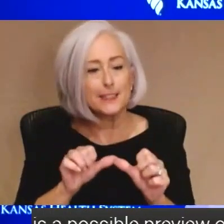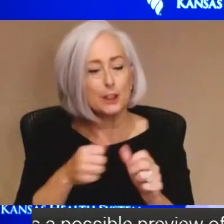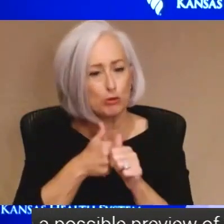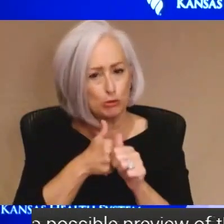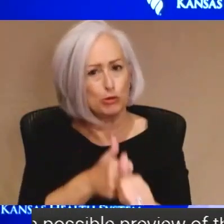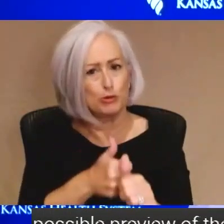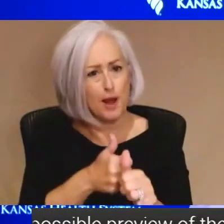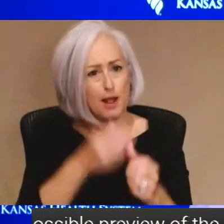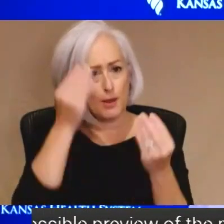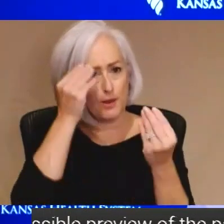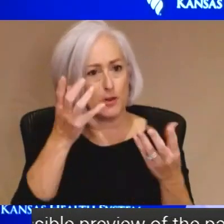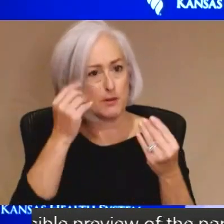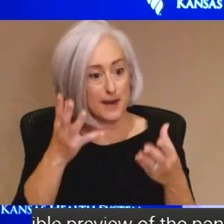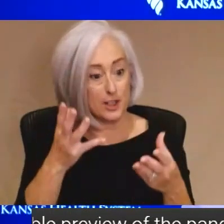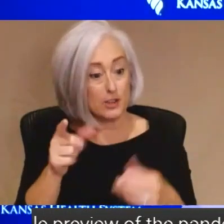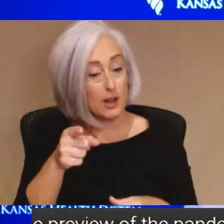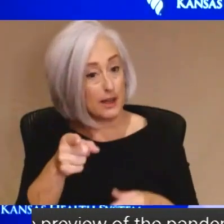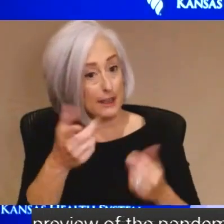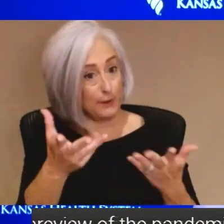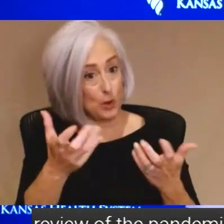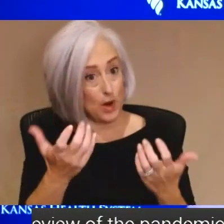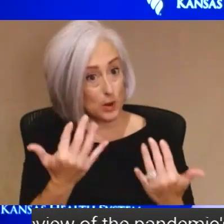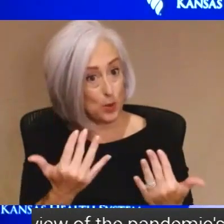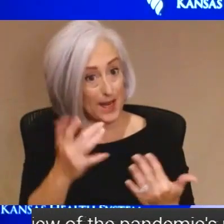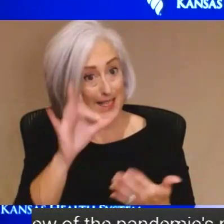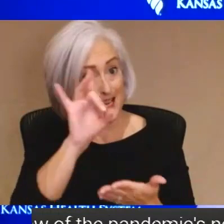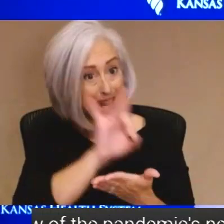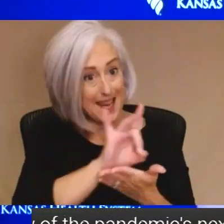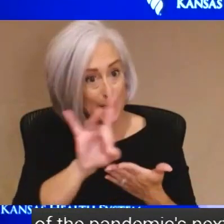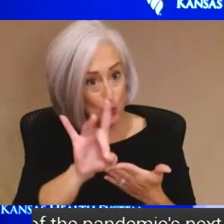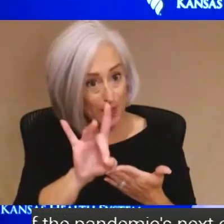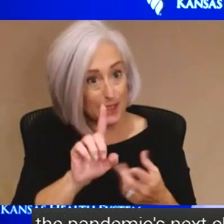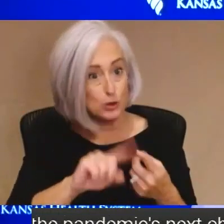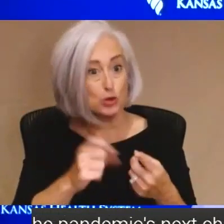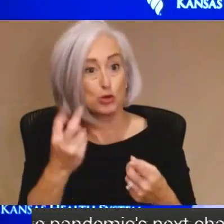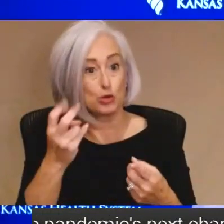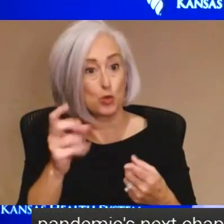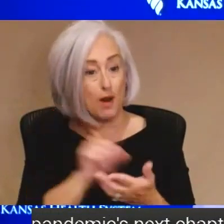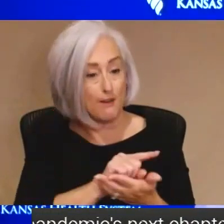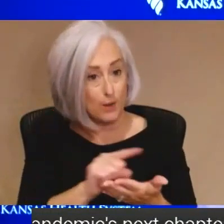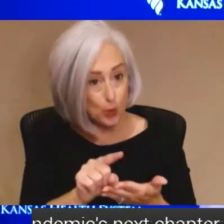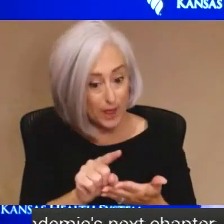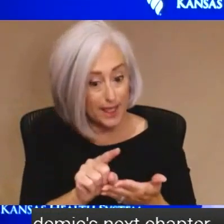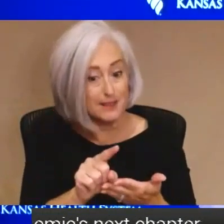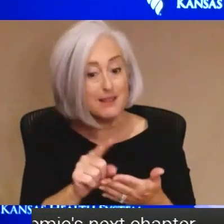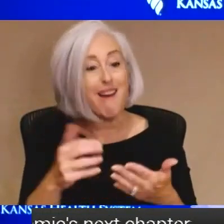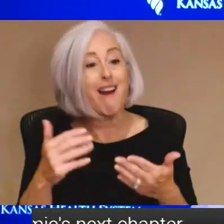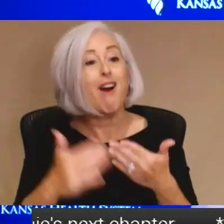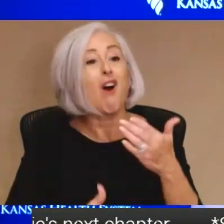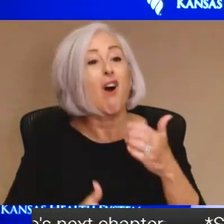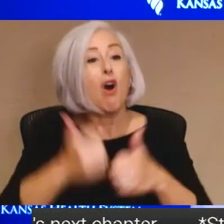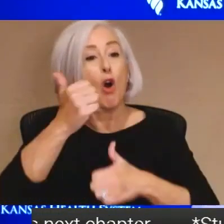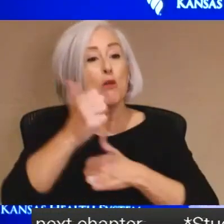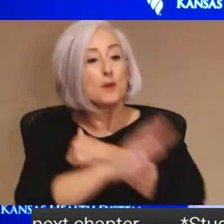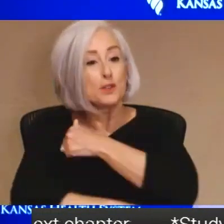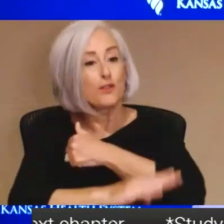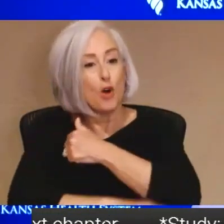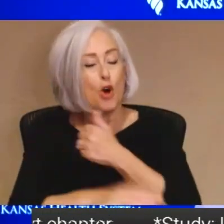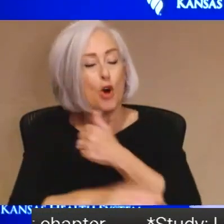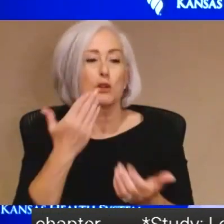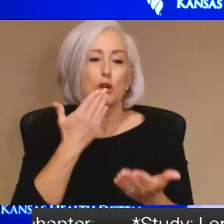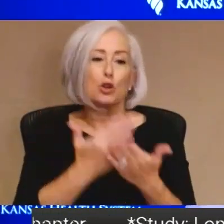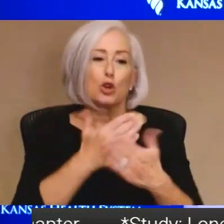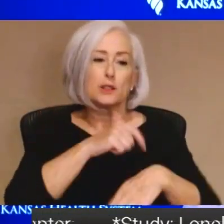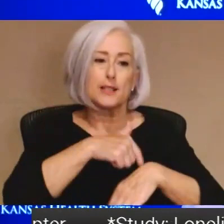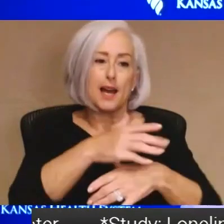wait for that 8 to 12 weeks before getting that booster, and by that time we're almost going to be into the fall, it may be a reasonable time to get it anyhow. So I think that would